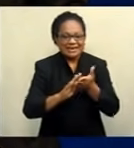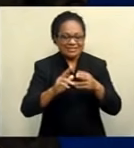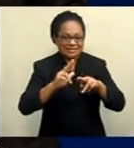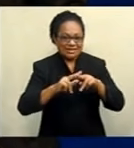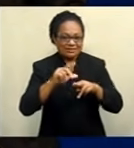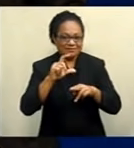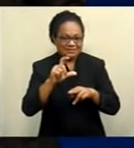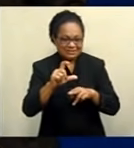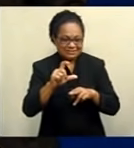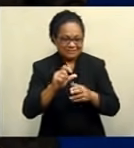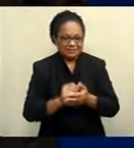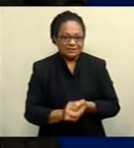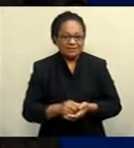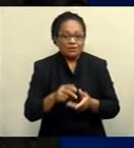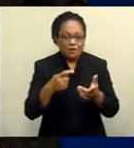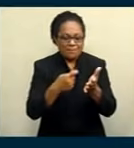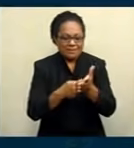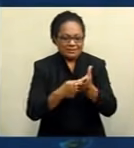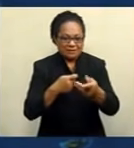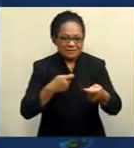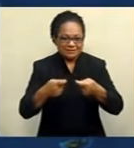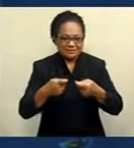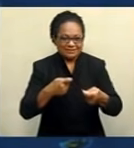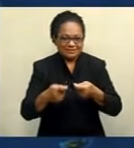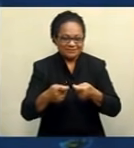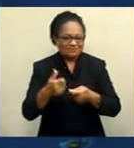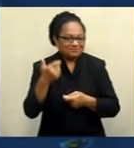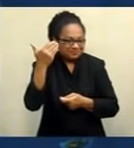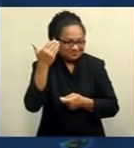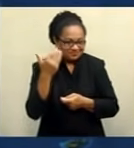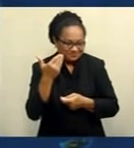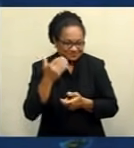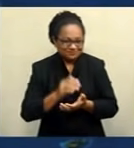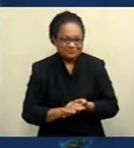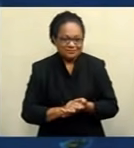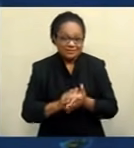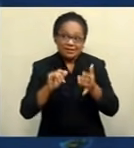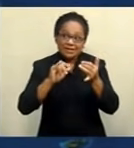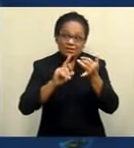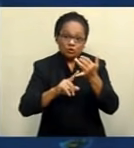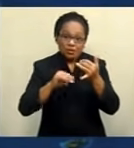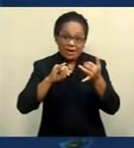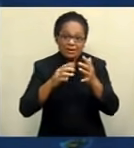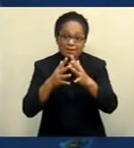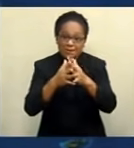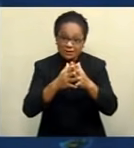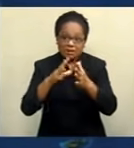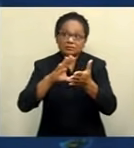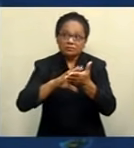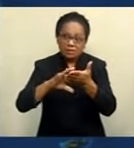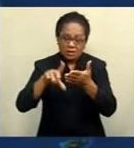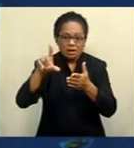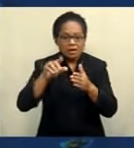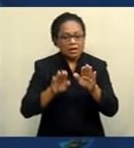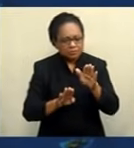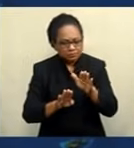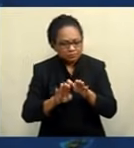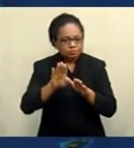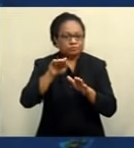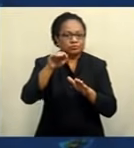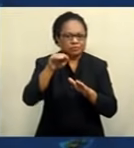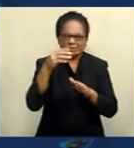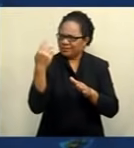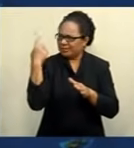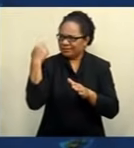give us the latest figures from the money market. Good evening. The US dollar stabilized after falling to two-week lows